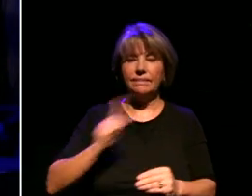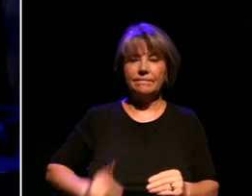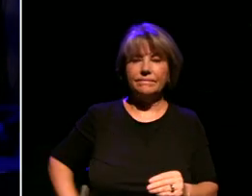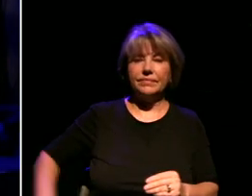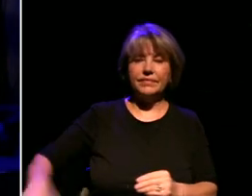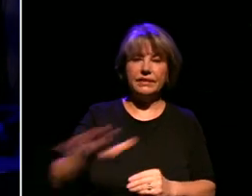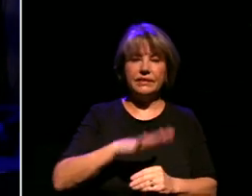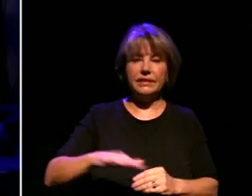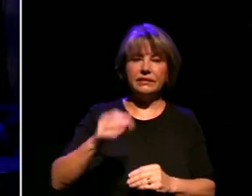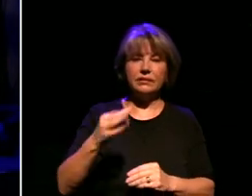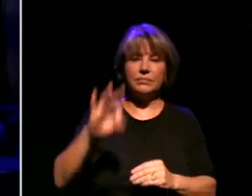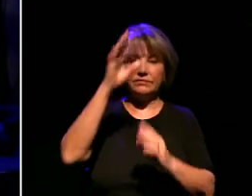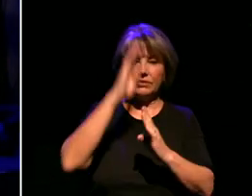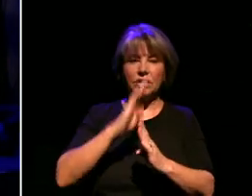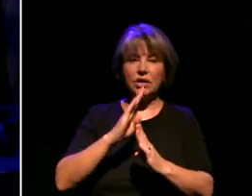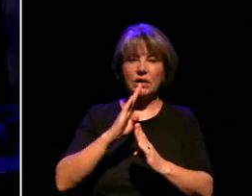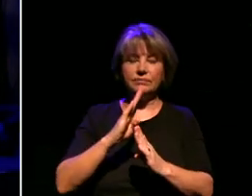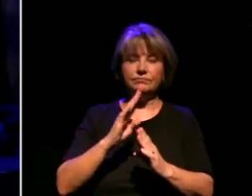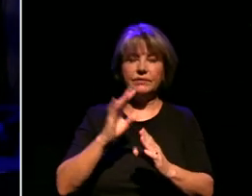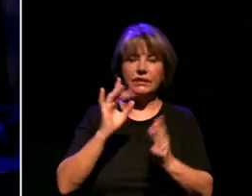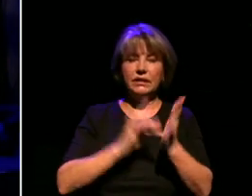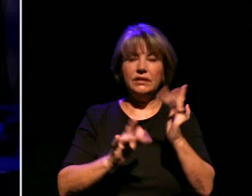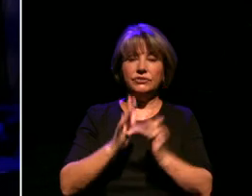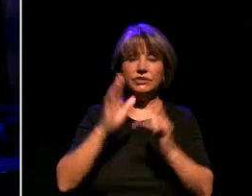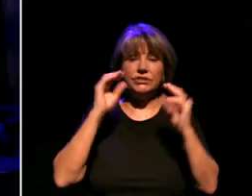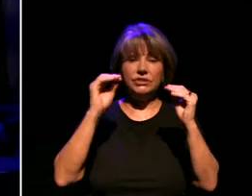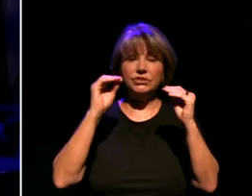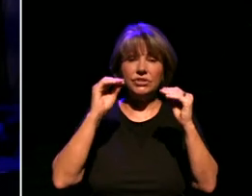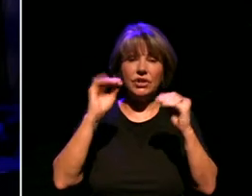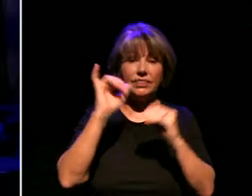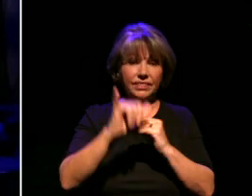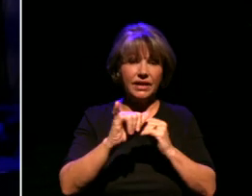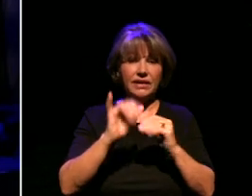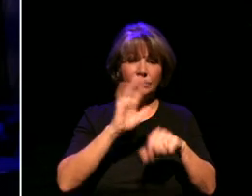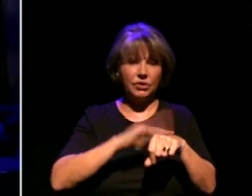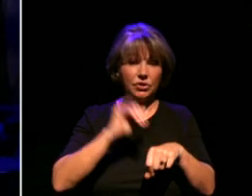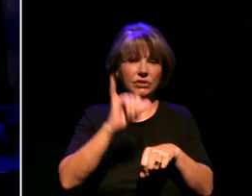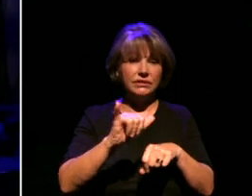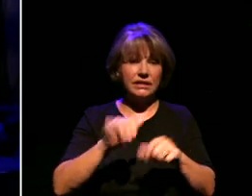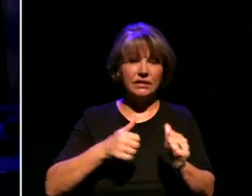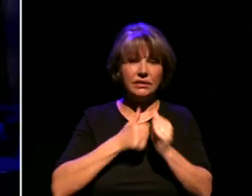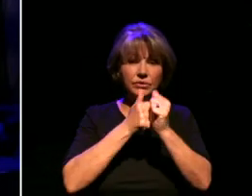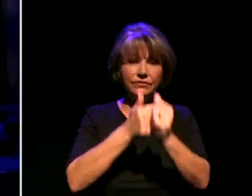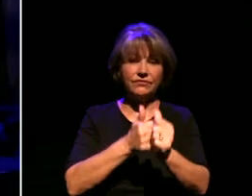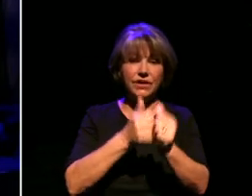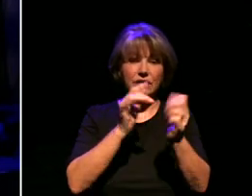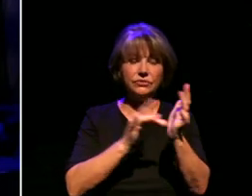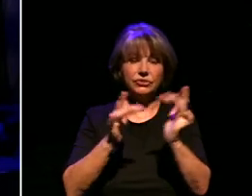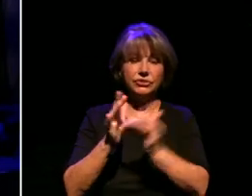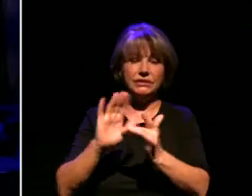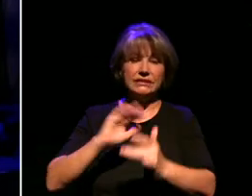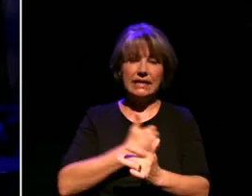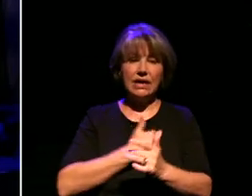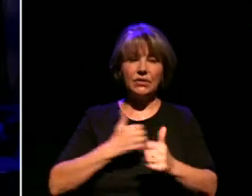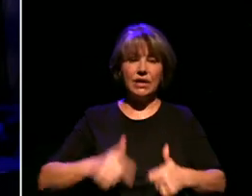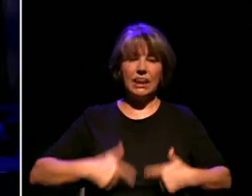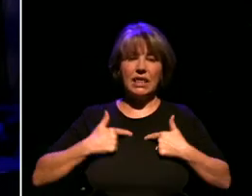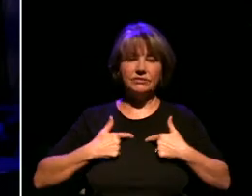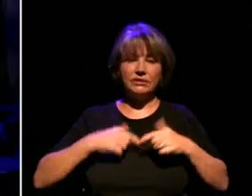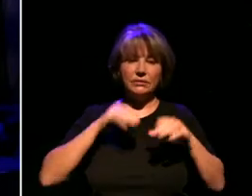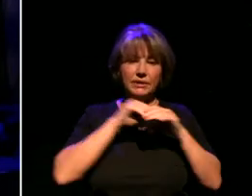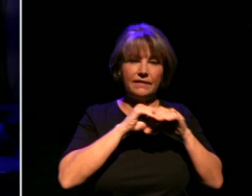And that is what Jesus taught about. That's what Jesus called us to. So if we're going to follow Jesus, our lives need to be